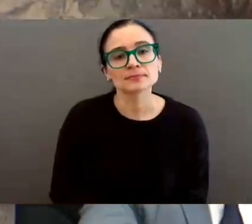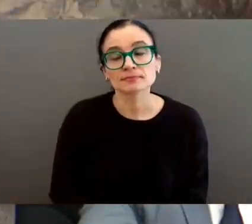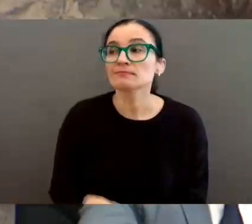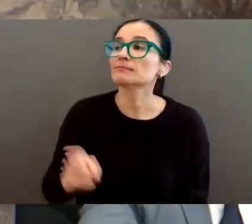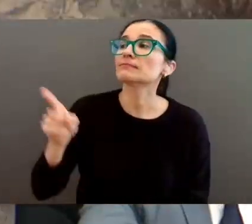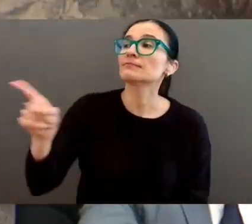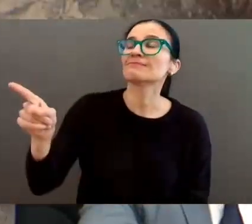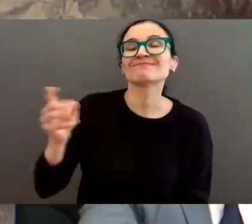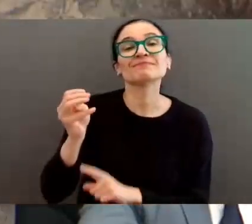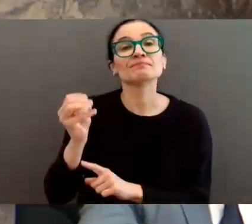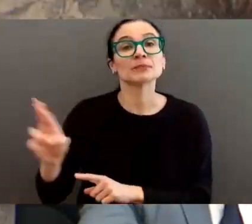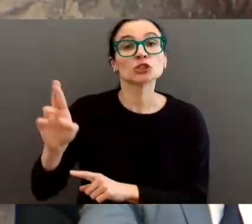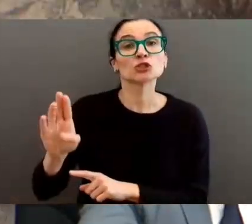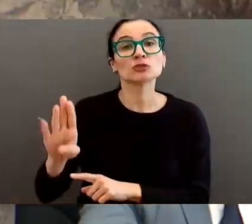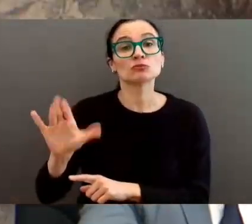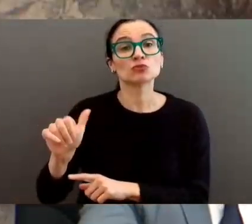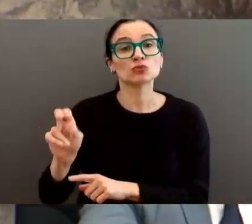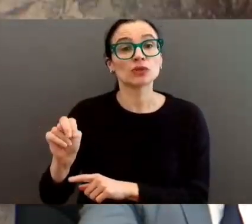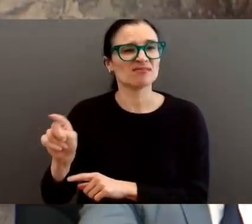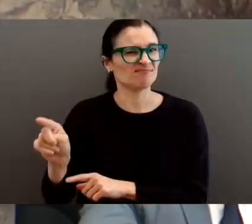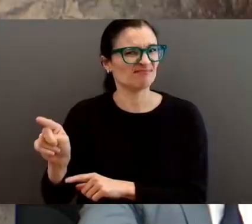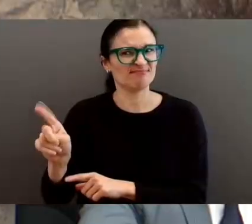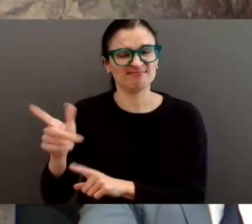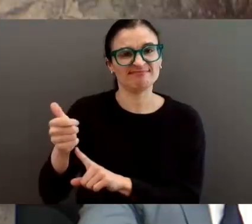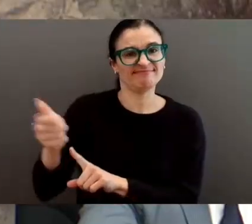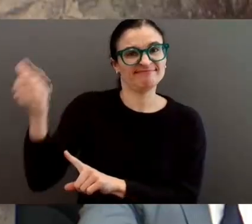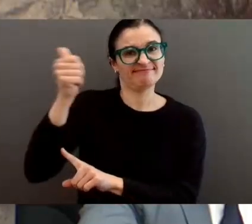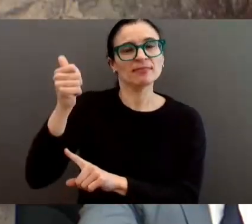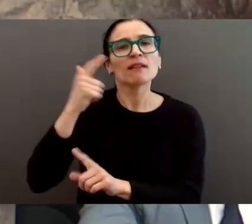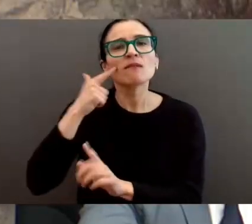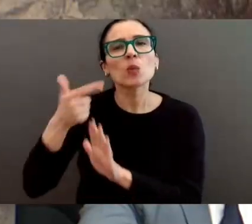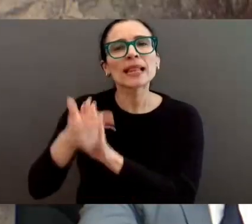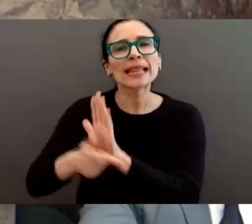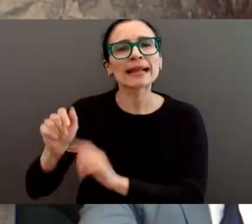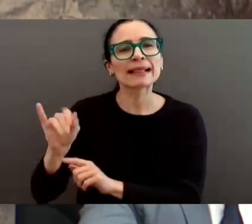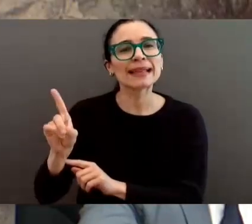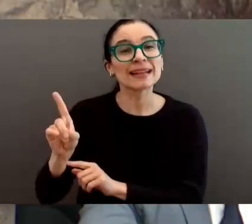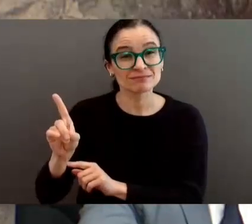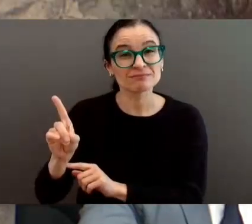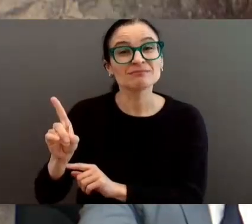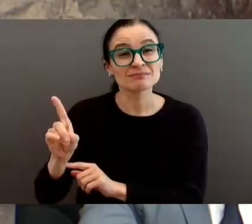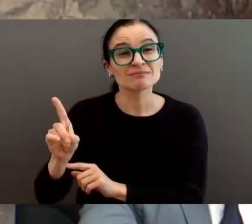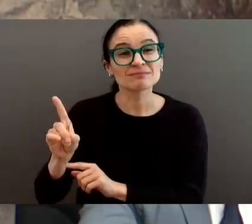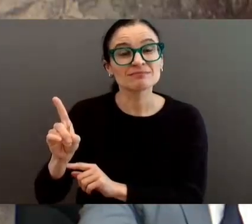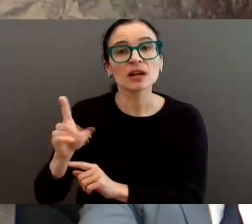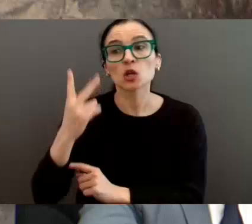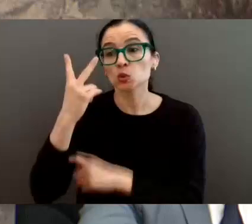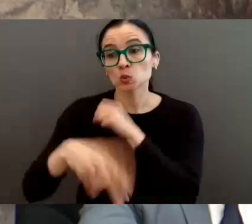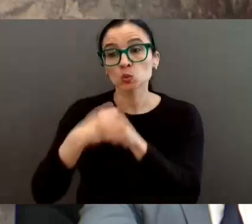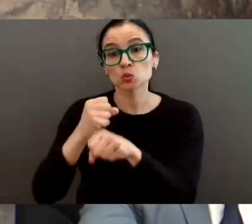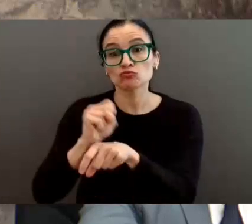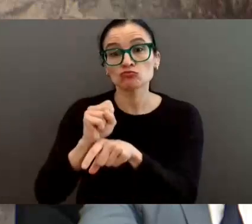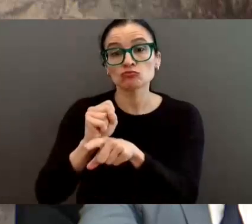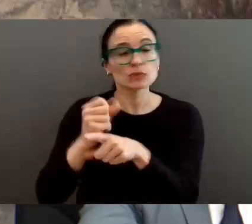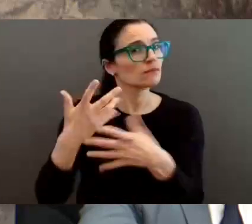years. Can the Premier please inform the House why Mr. Bryant left legal aid so